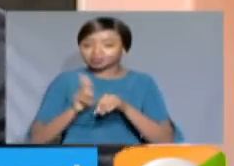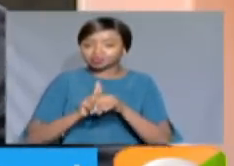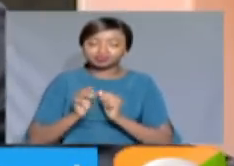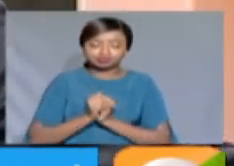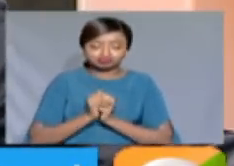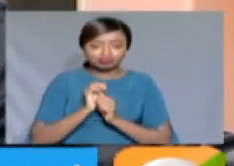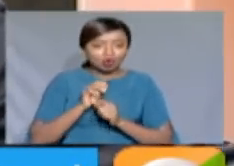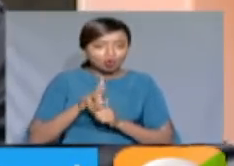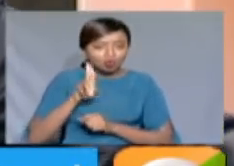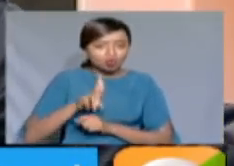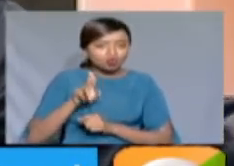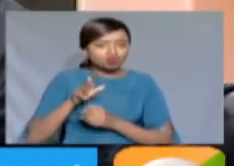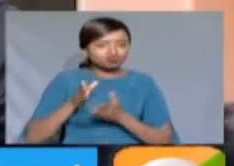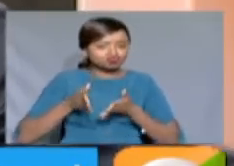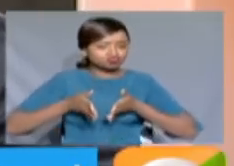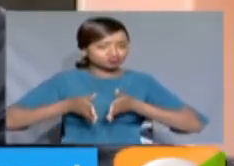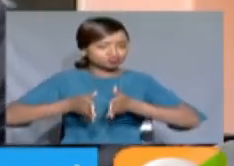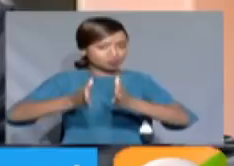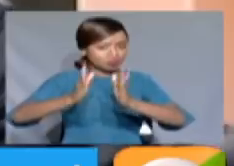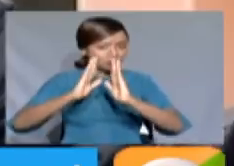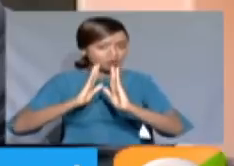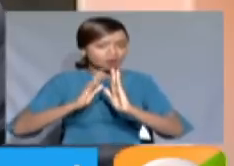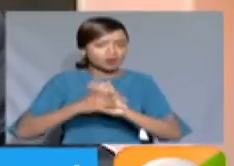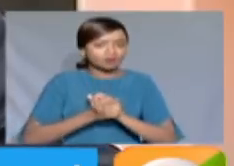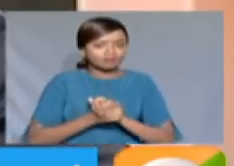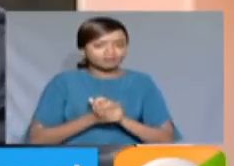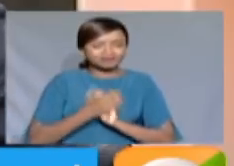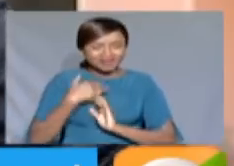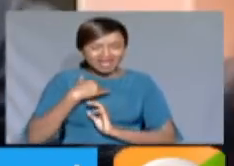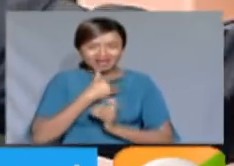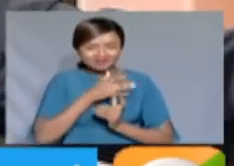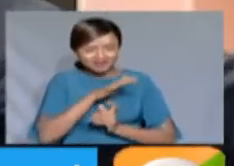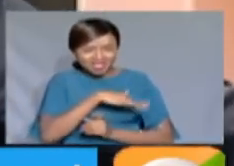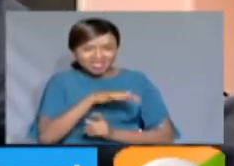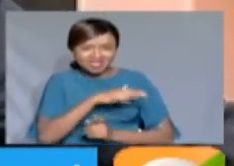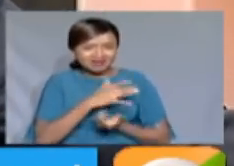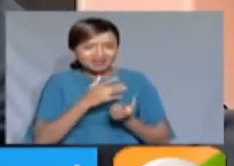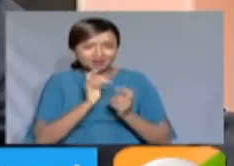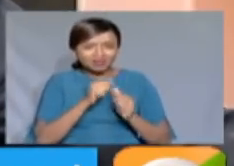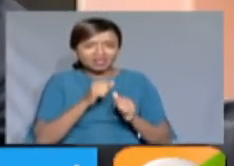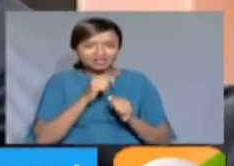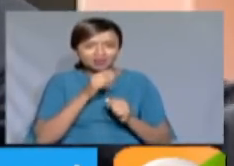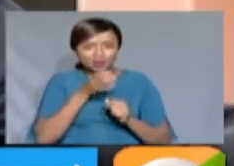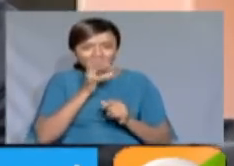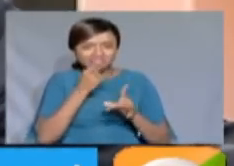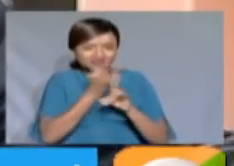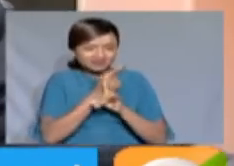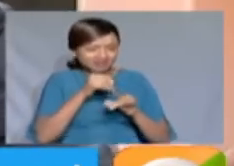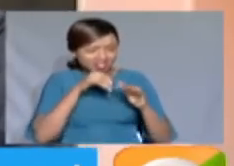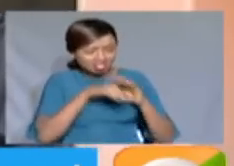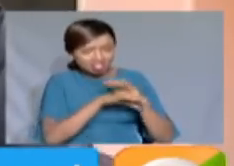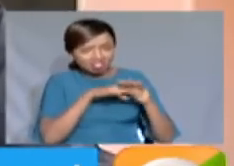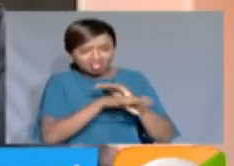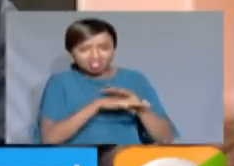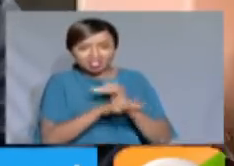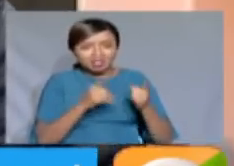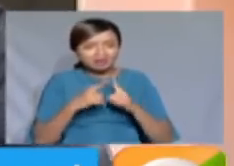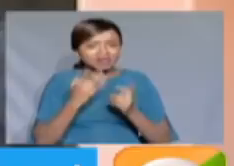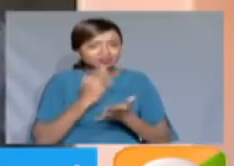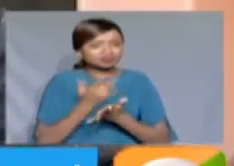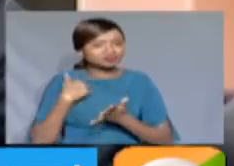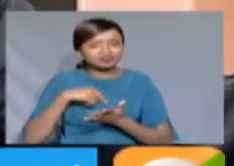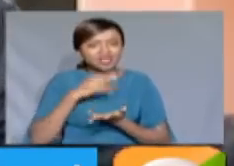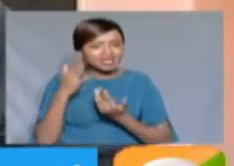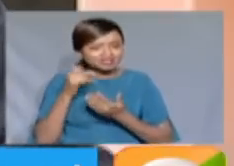inside here. It's normally called Nairobi anti-malaria drain. Mm-hmm. Our road reserve reaches all the way inside there, and we don't expect that we are going to